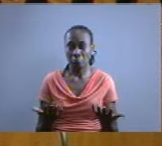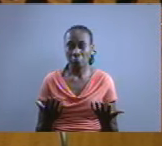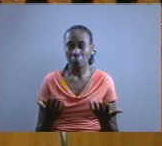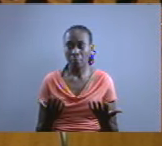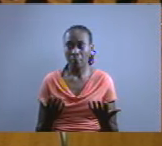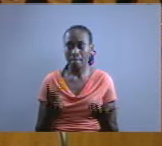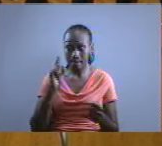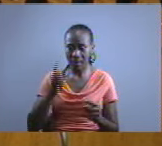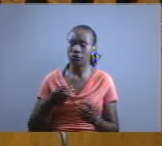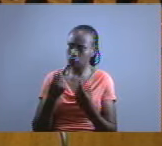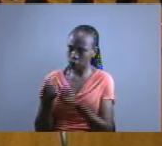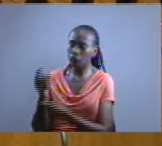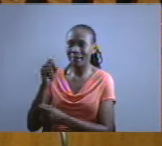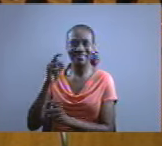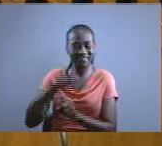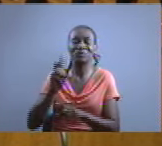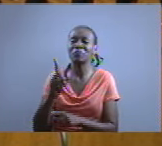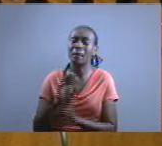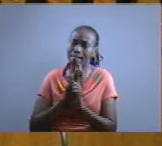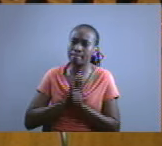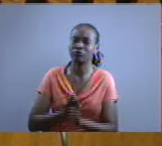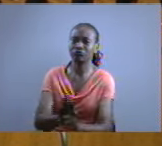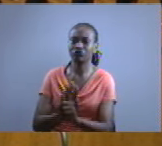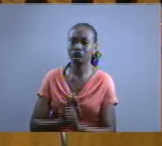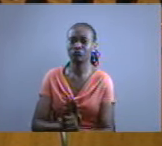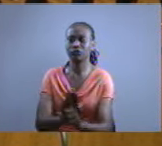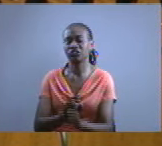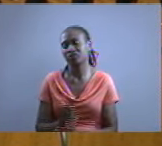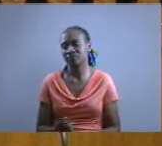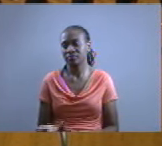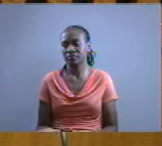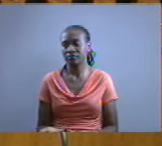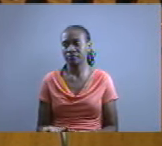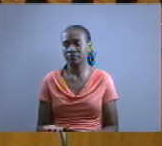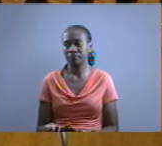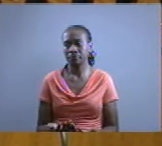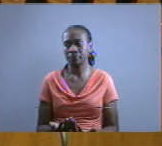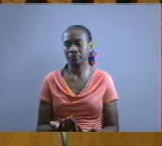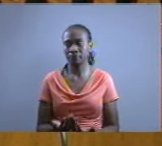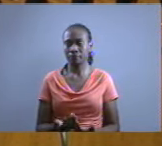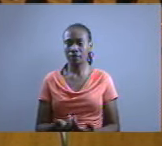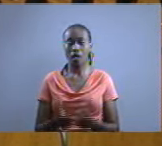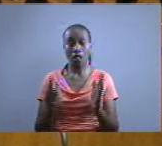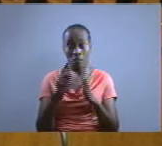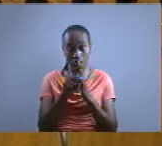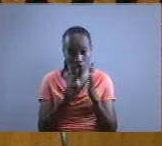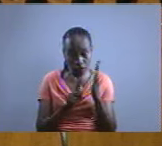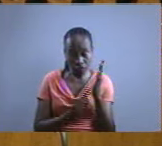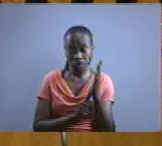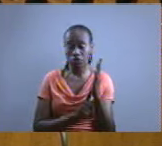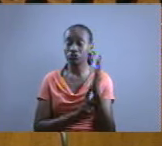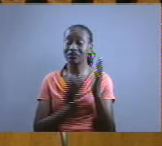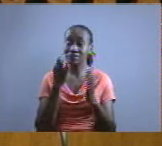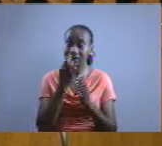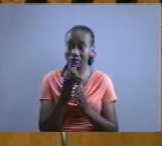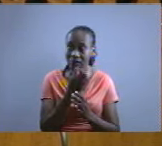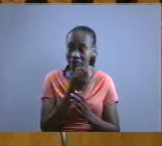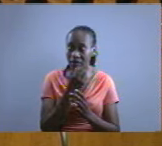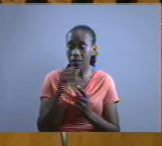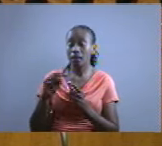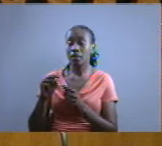being pushed. The spectacular failure of a number of enabling pieces of legislation is the case in